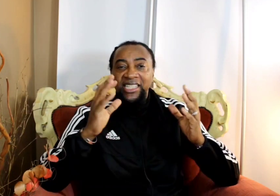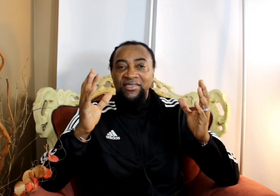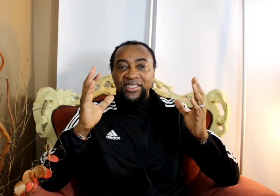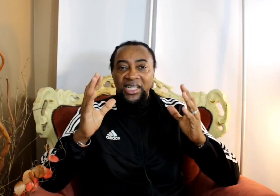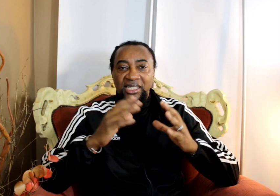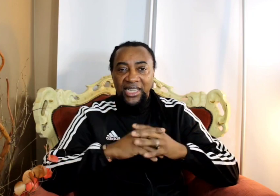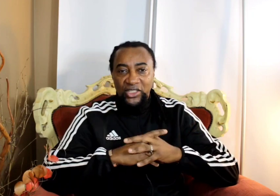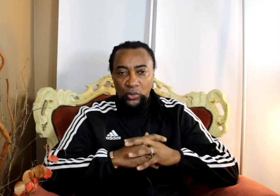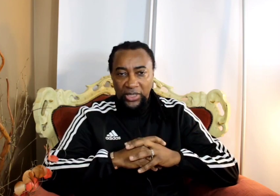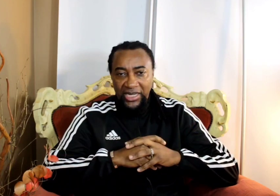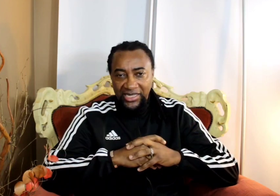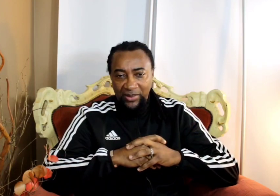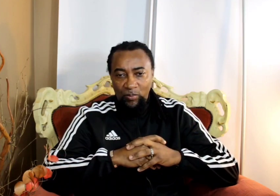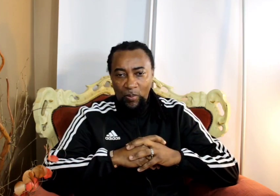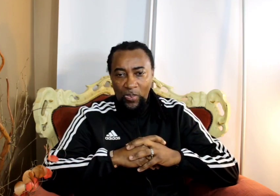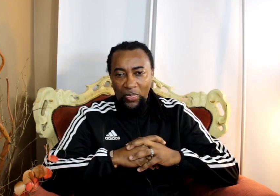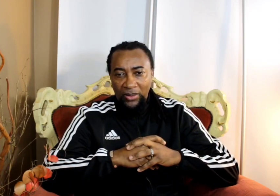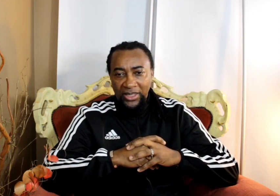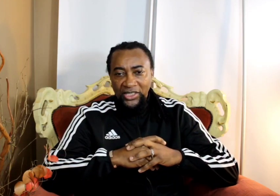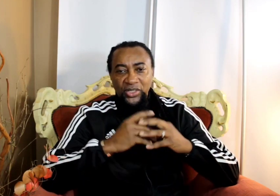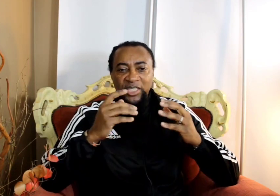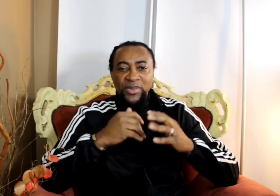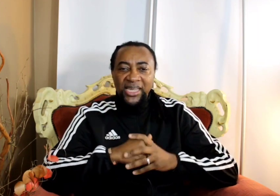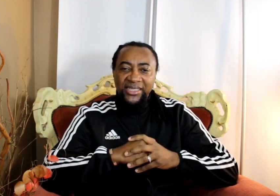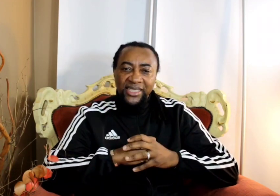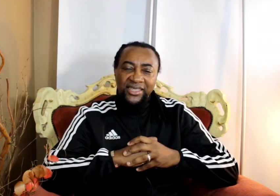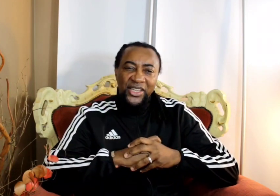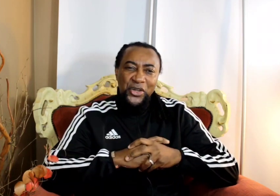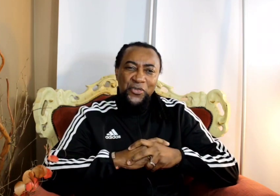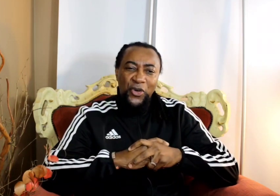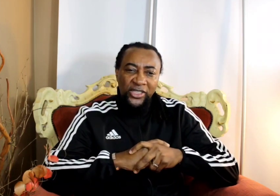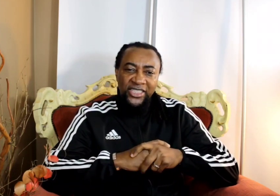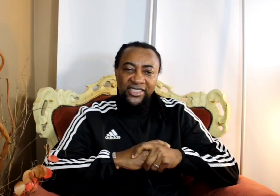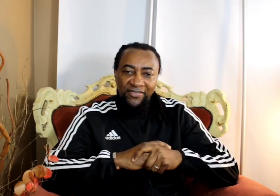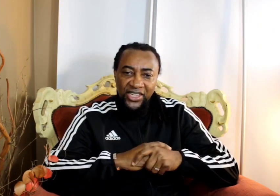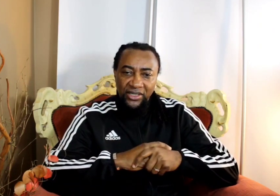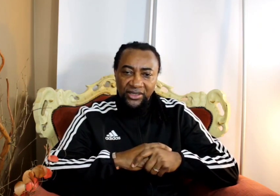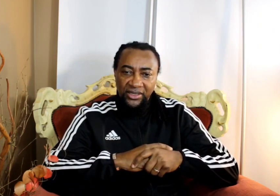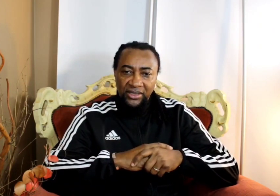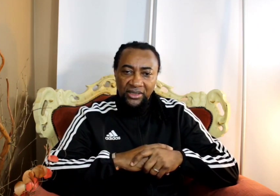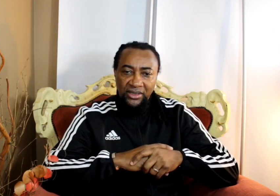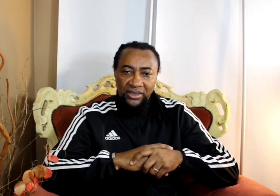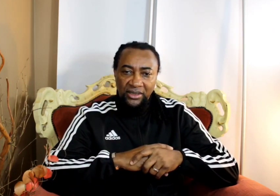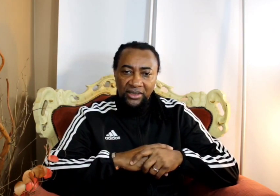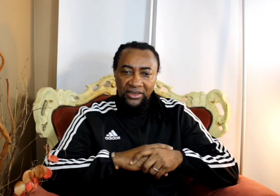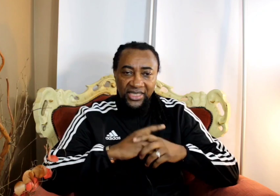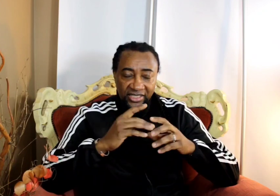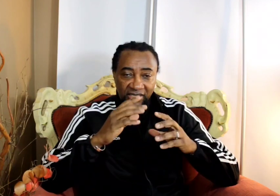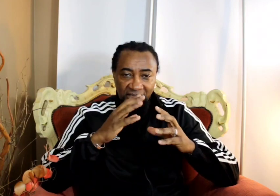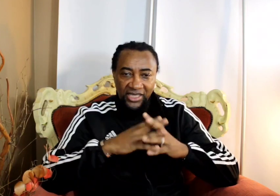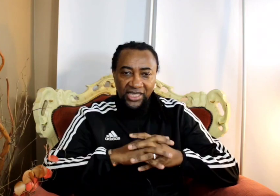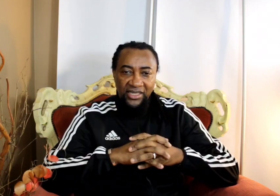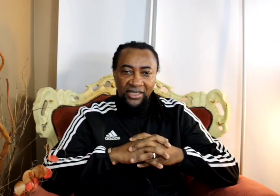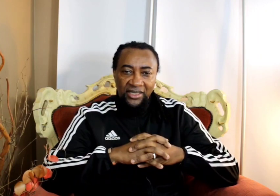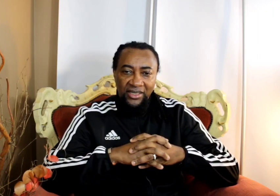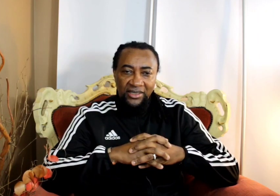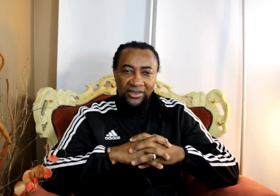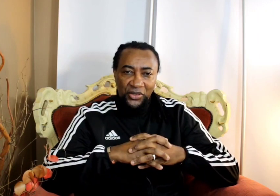1976. I didn't even start high school at that time. So this makes it 47 years since